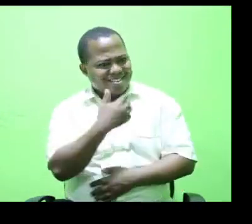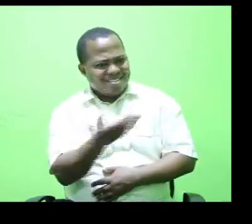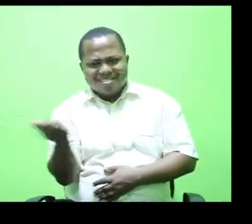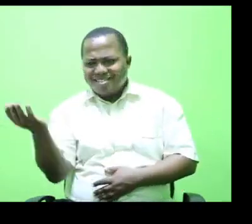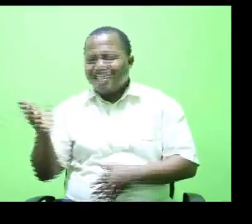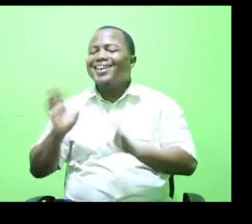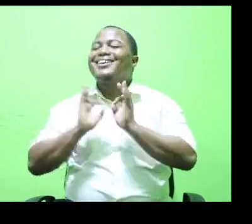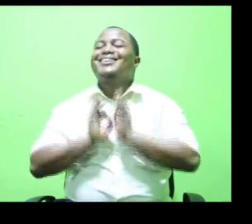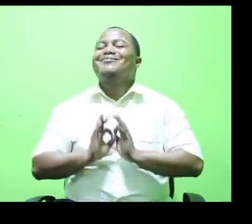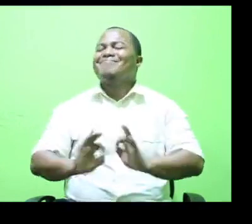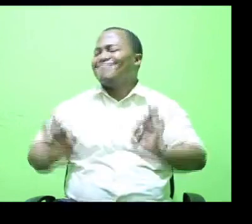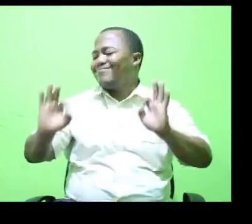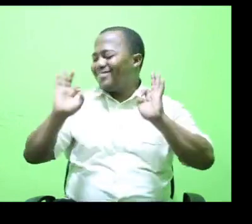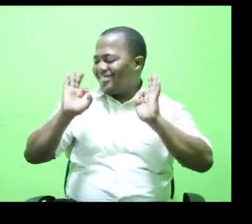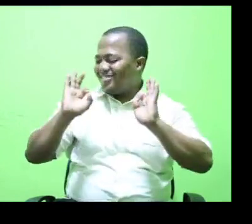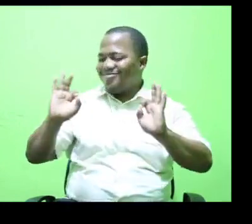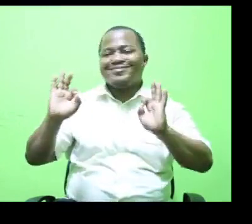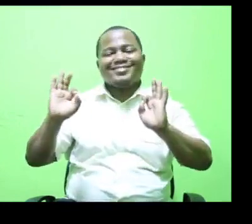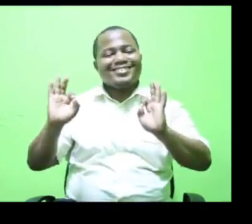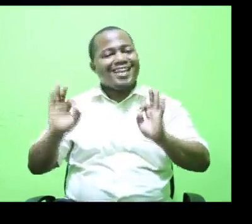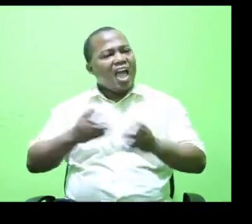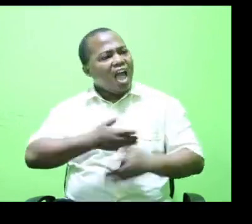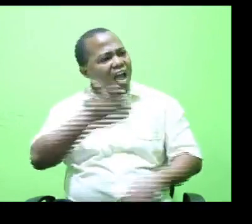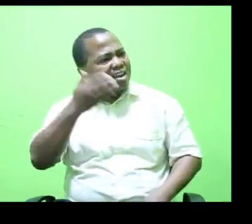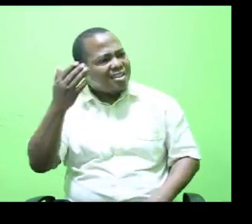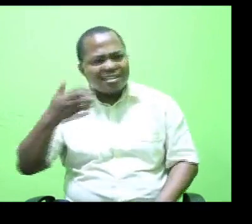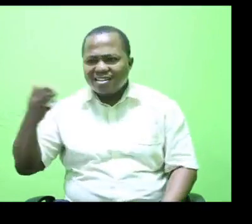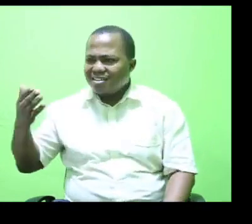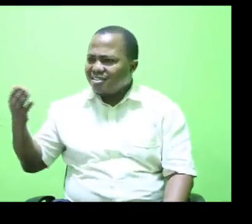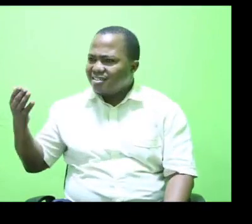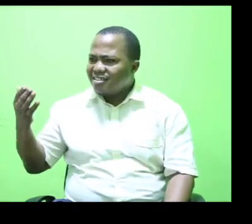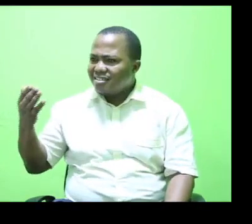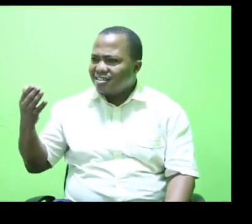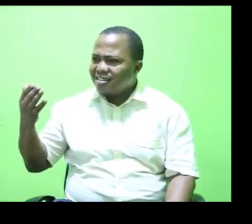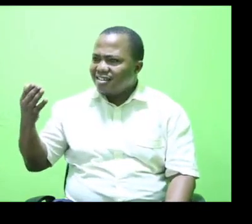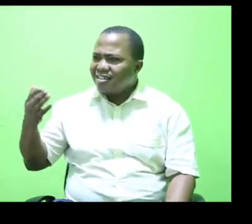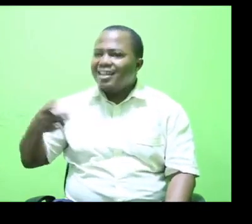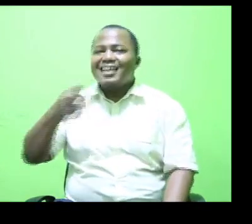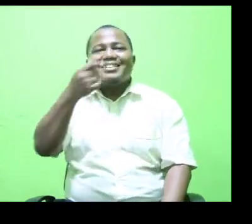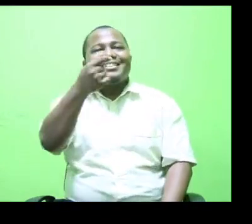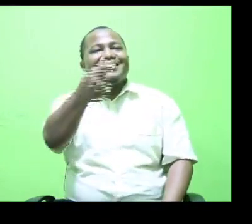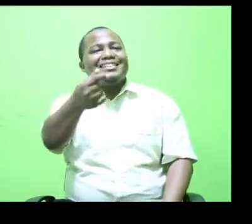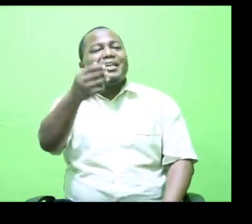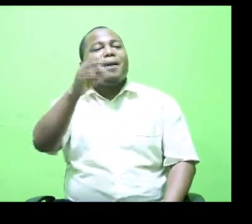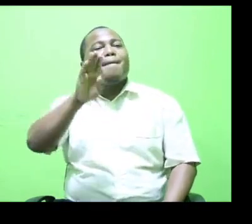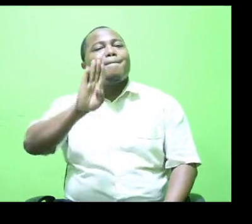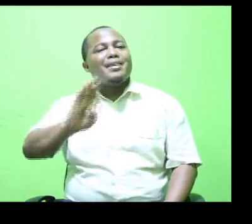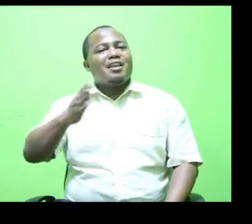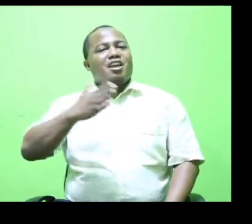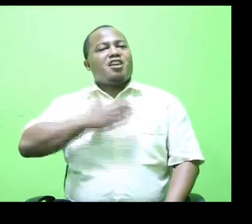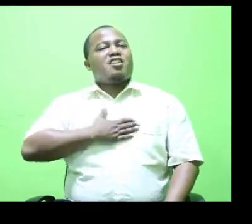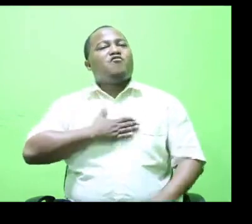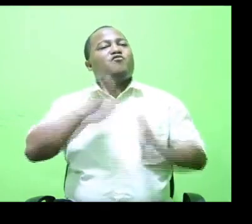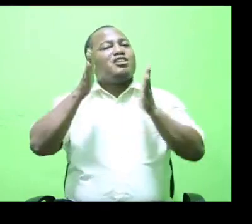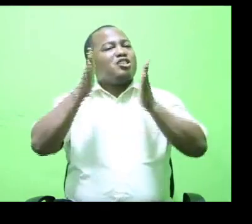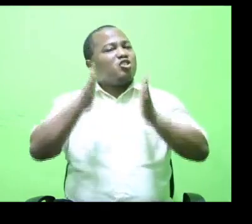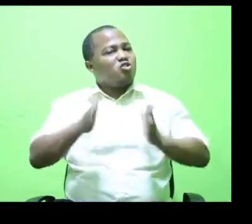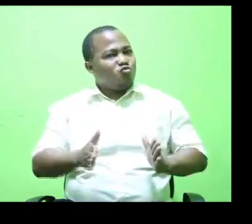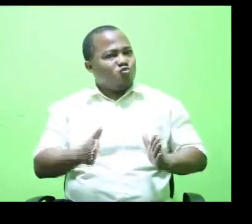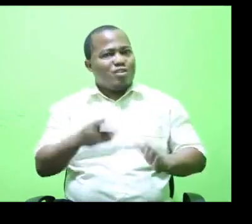Polio. Good. Another one. Tuberculosis.